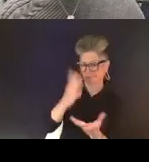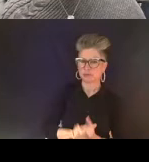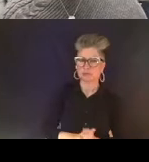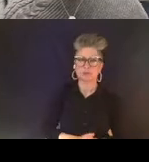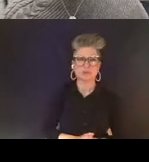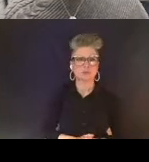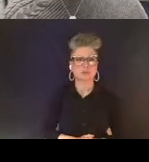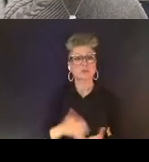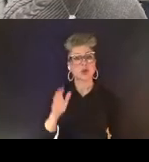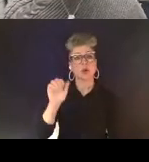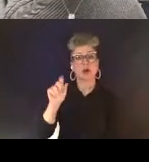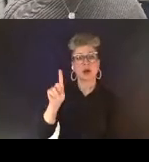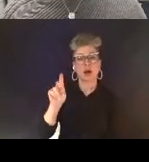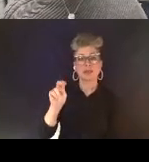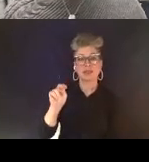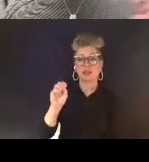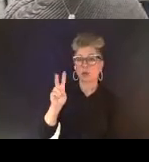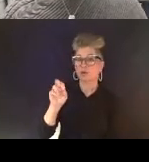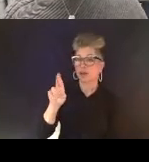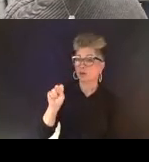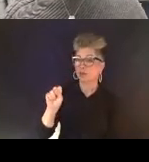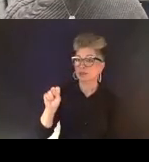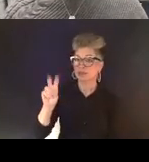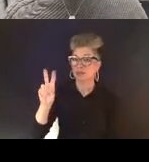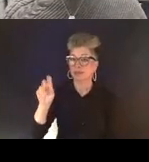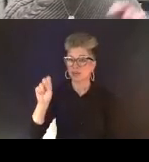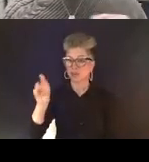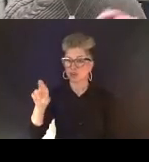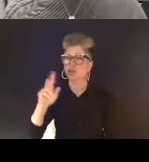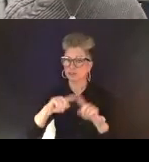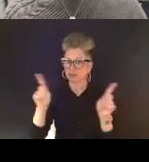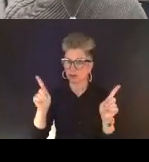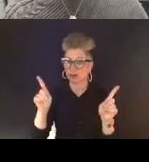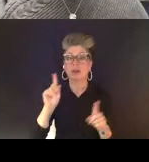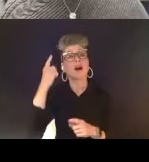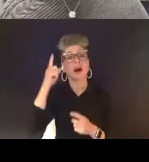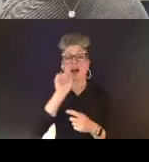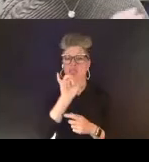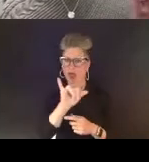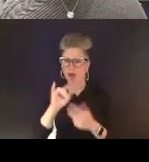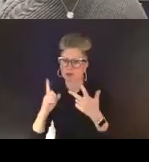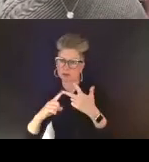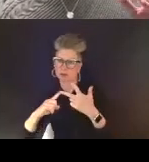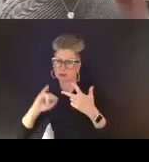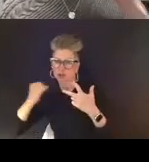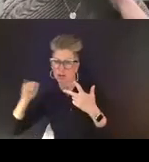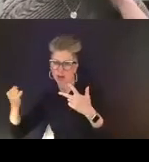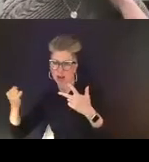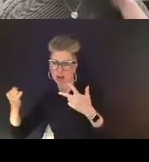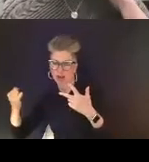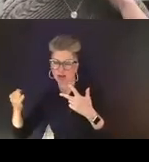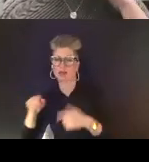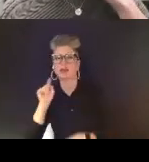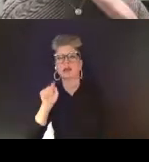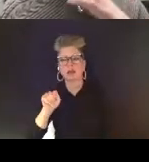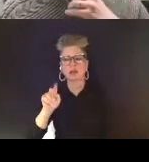So the adenovirus vector works a little bit different. So this is our J&J vaccine. This is a vector